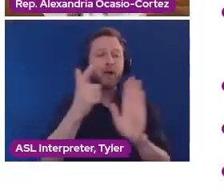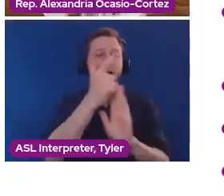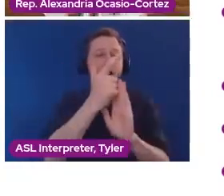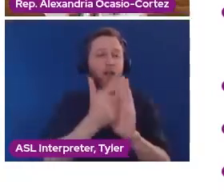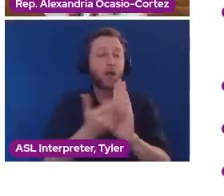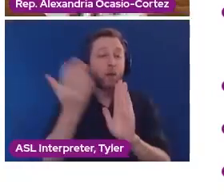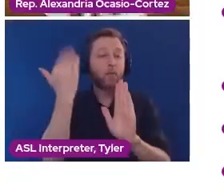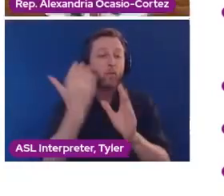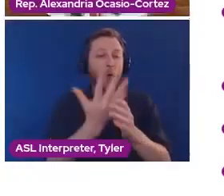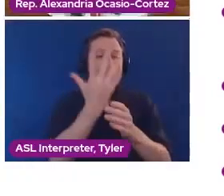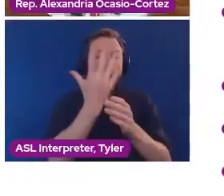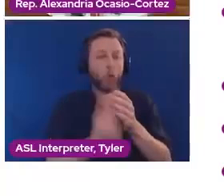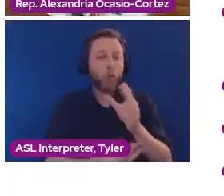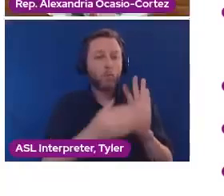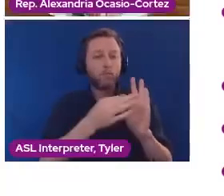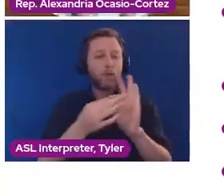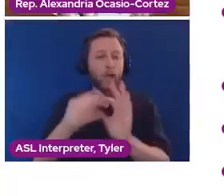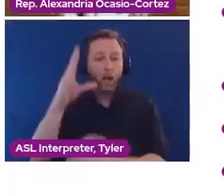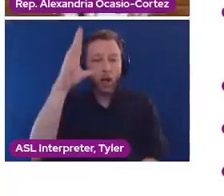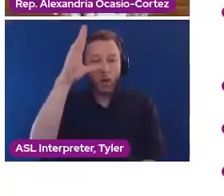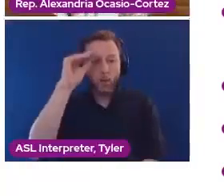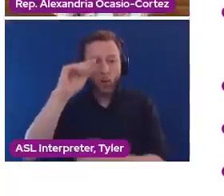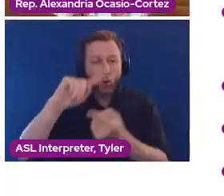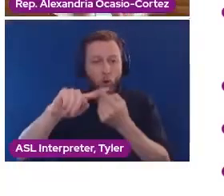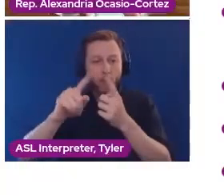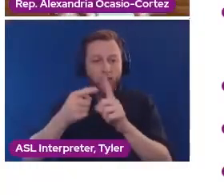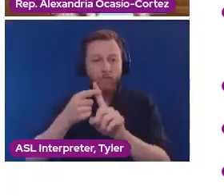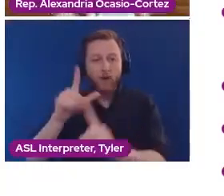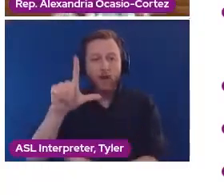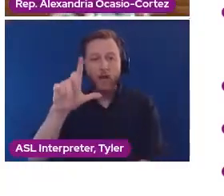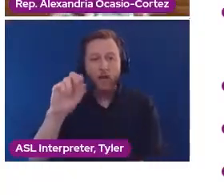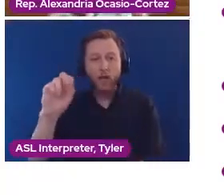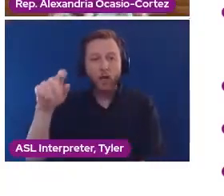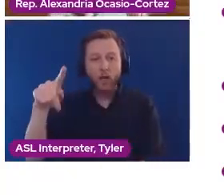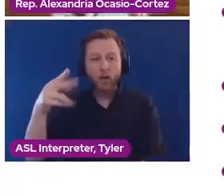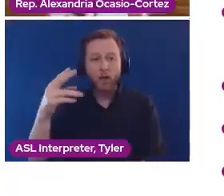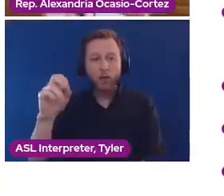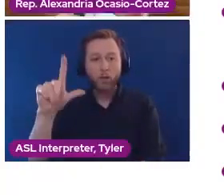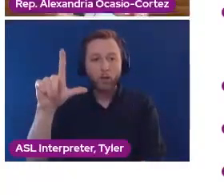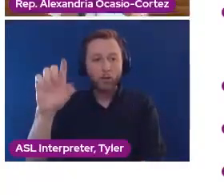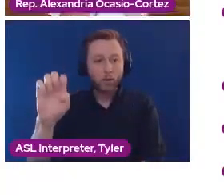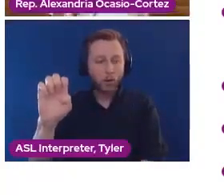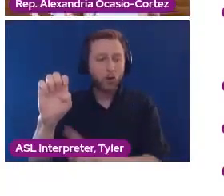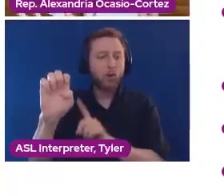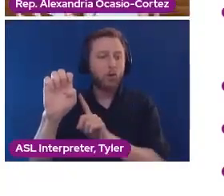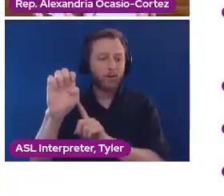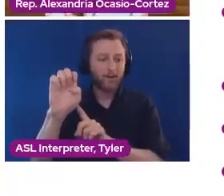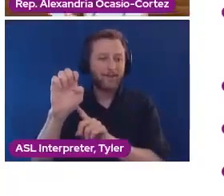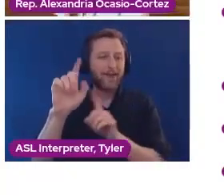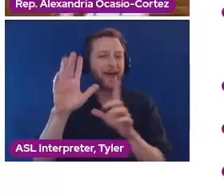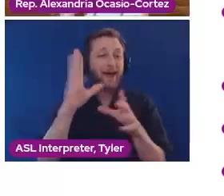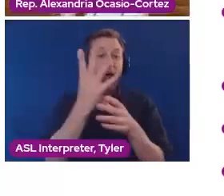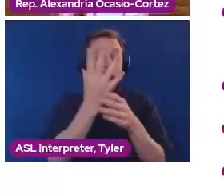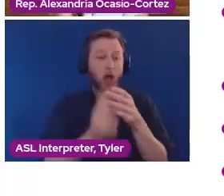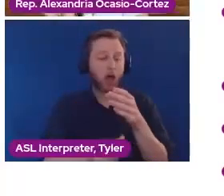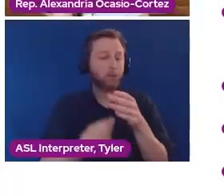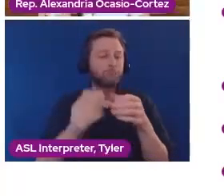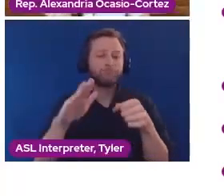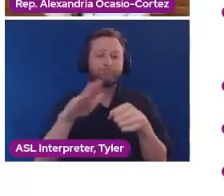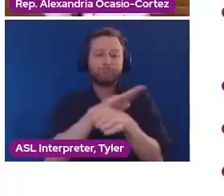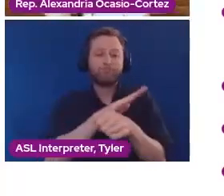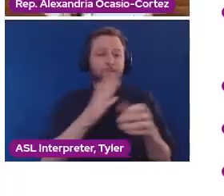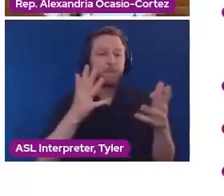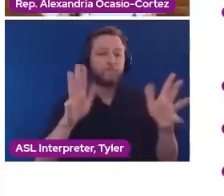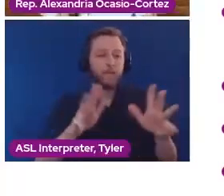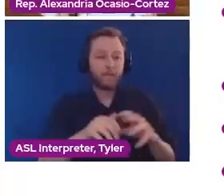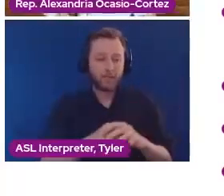I would say that it is, perhaps the flagship item of this bill. Closing the